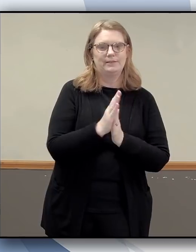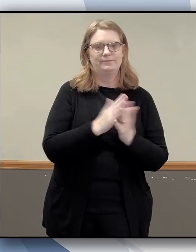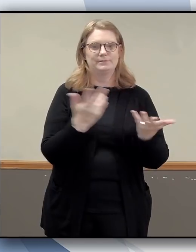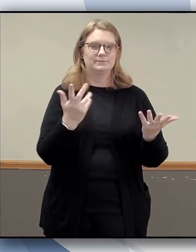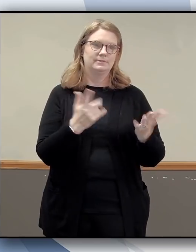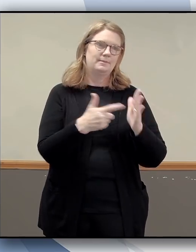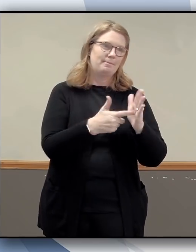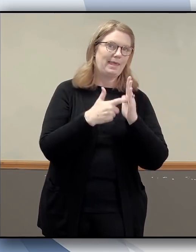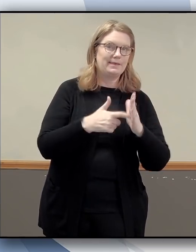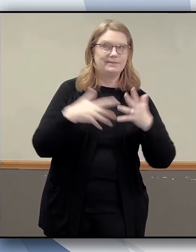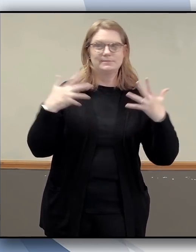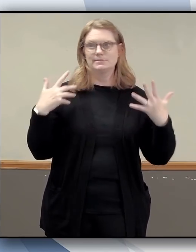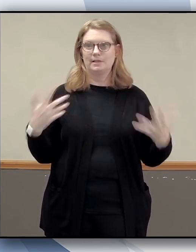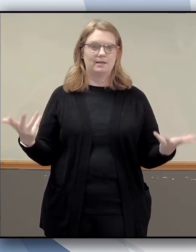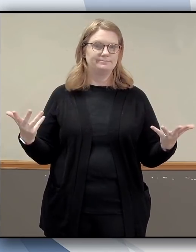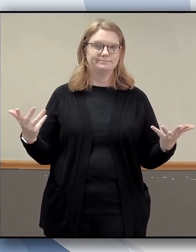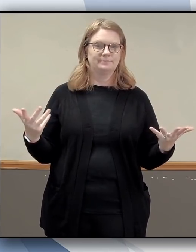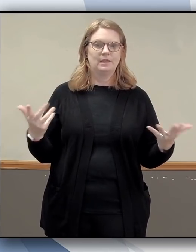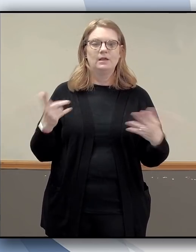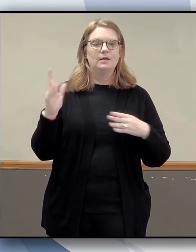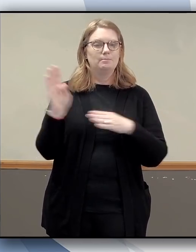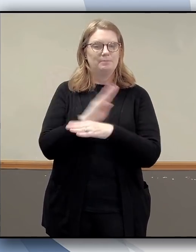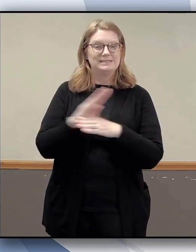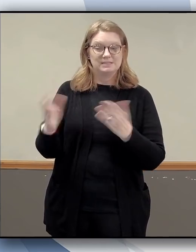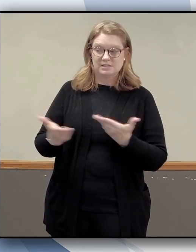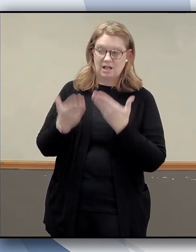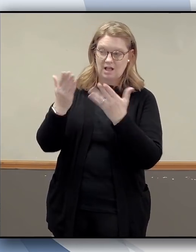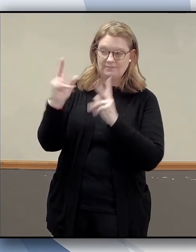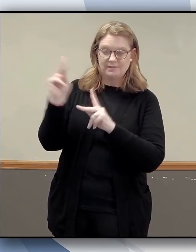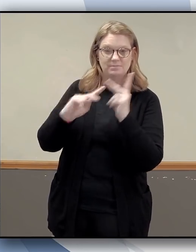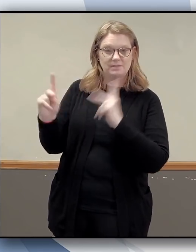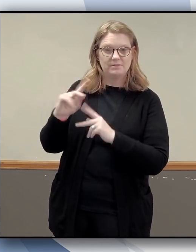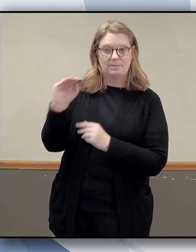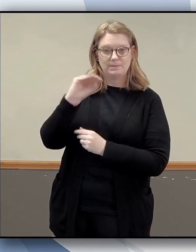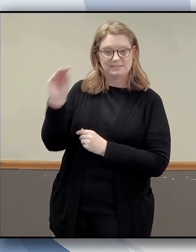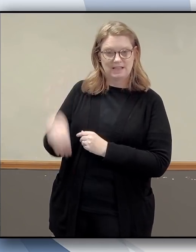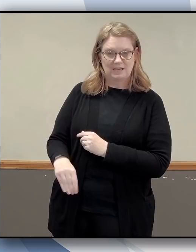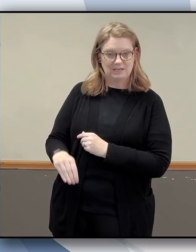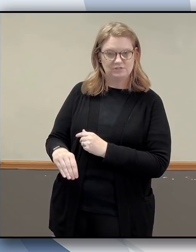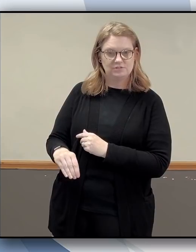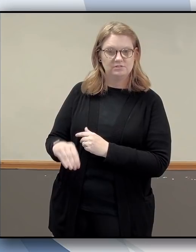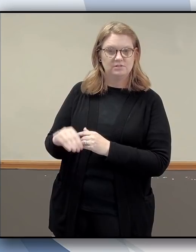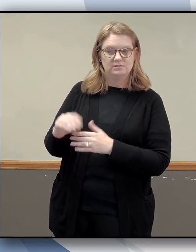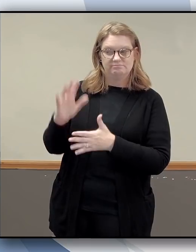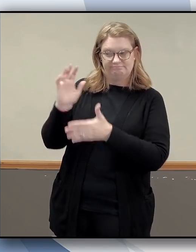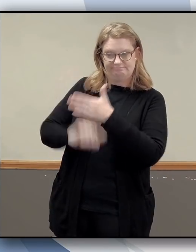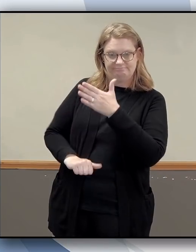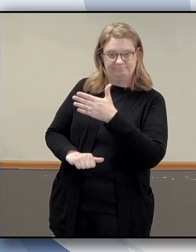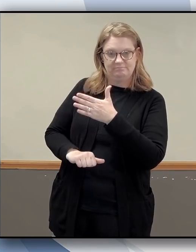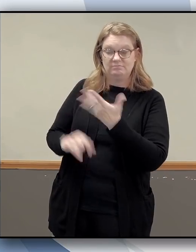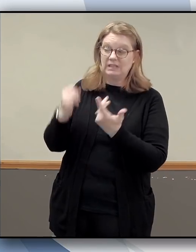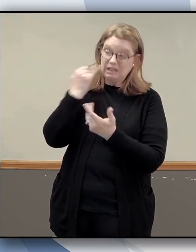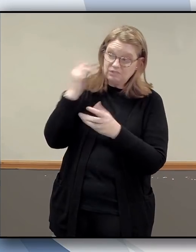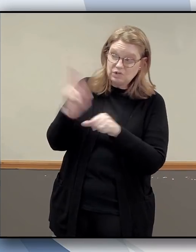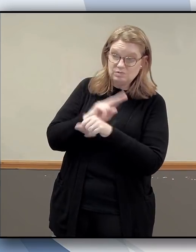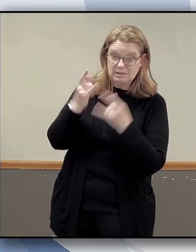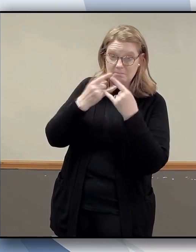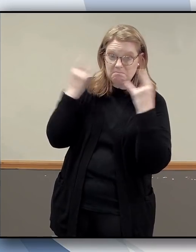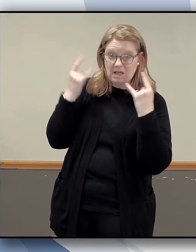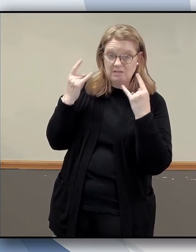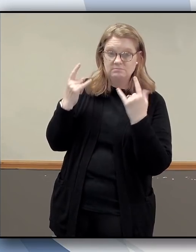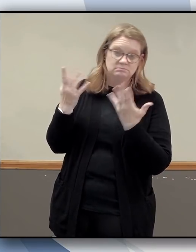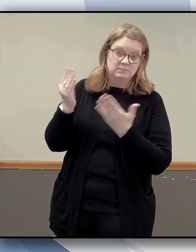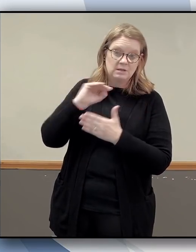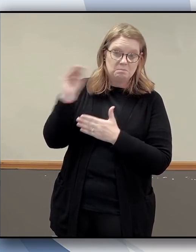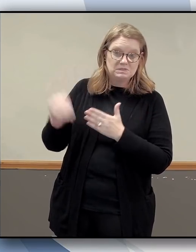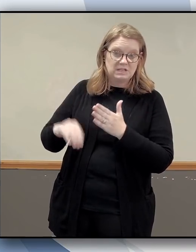Again, we've heard of everything from businesses offering people X% off on their purchases if customers are wearing masks. I mean, there's ways